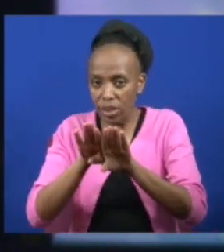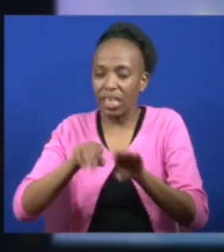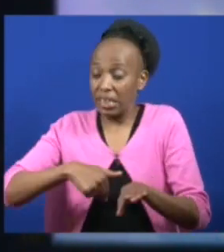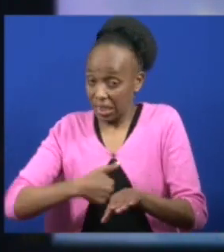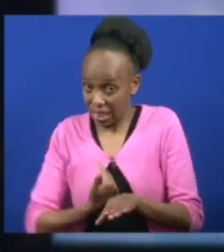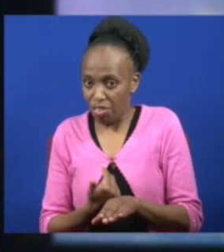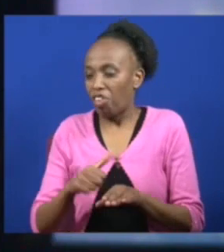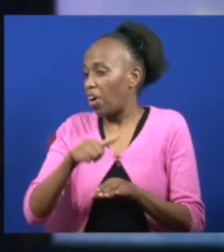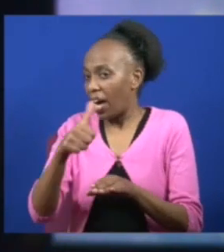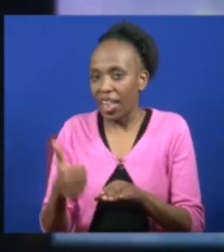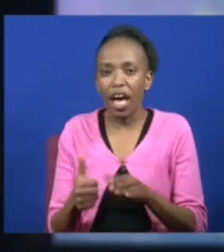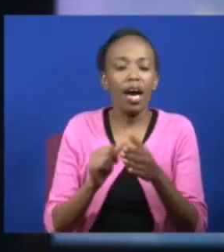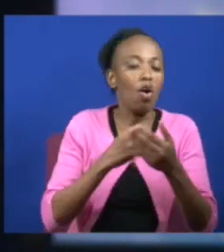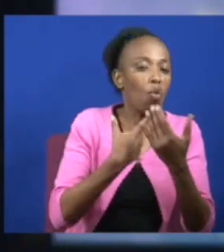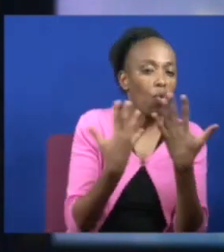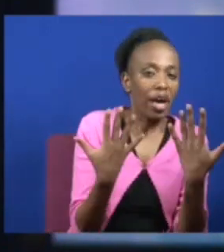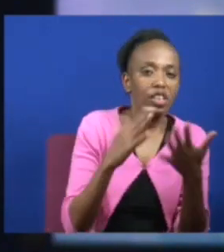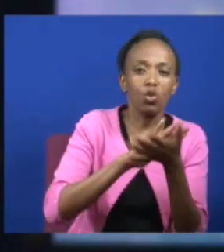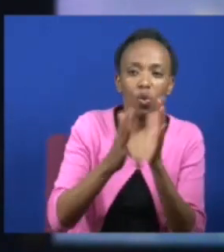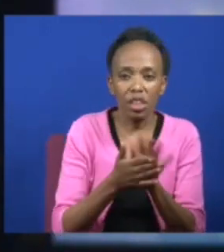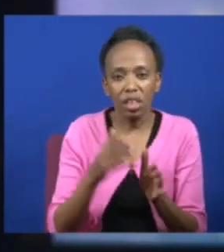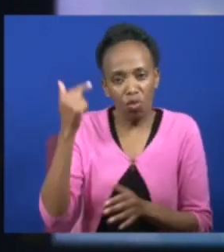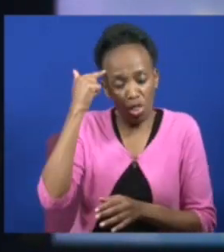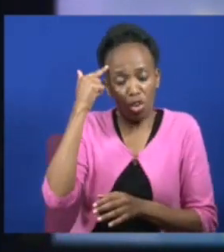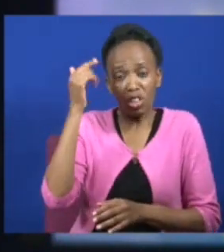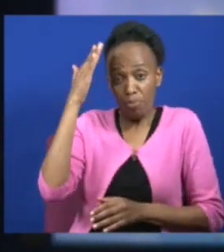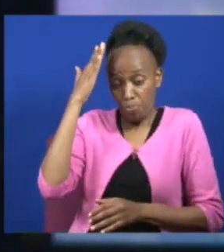or otherwise. Washing hands. We thought we